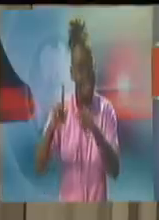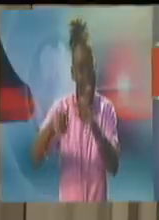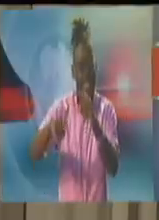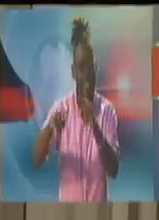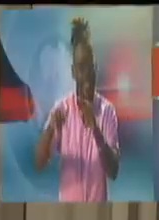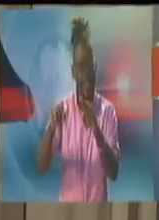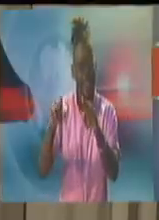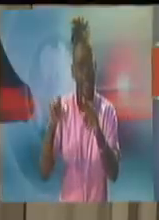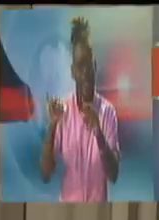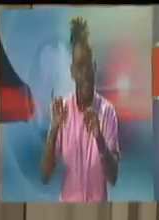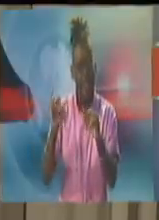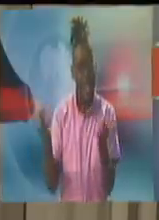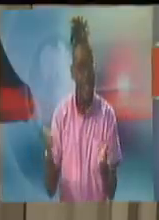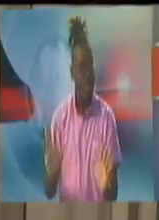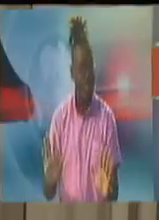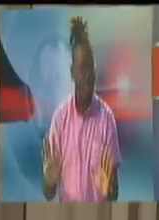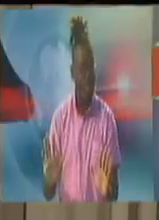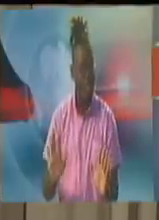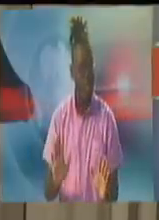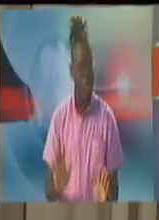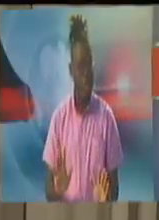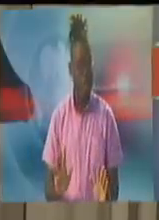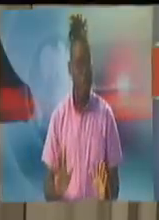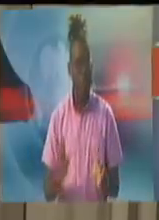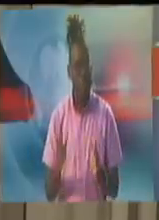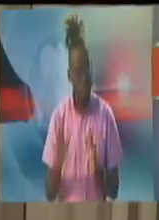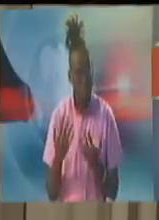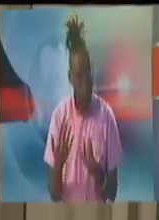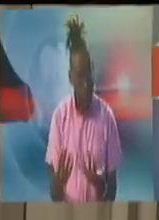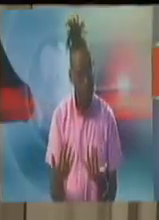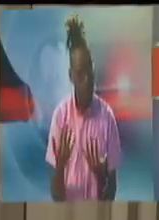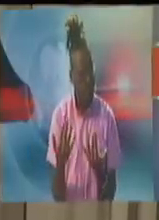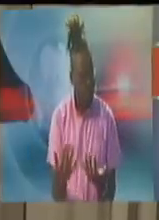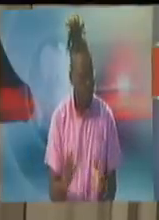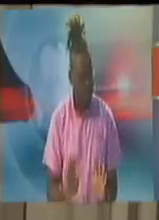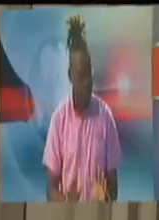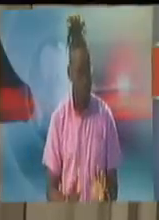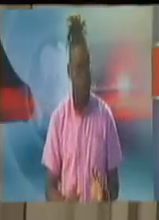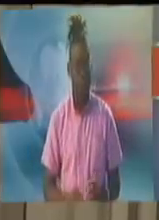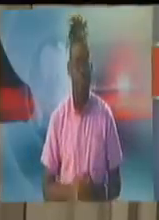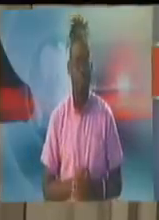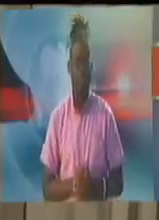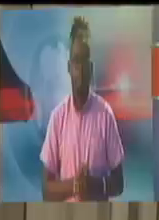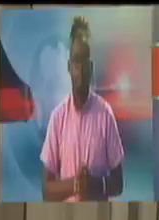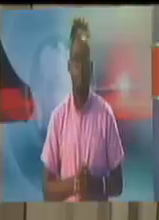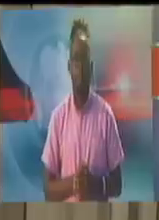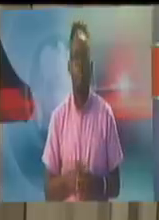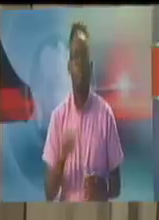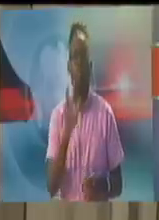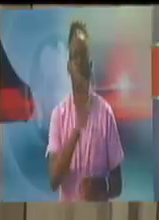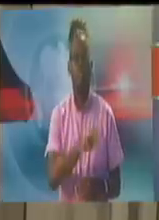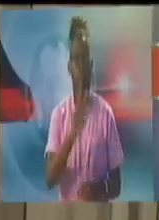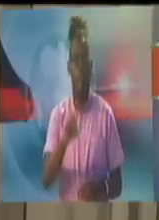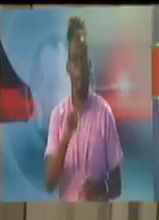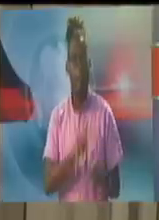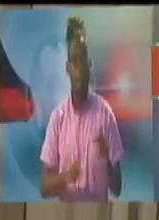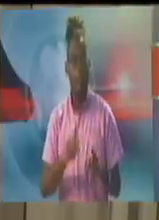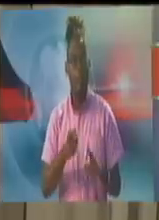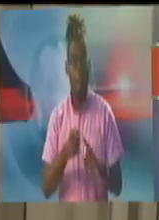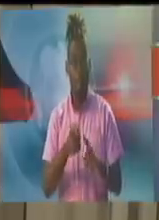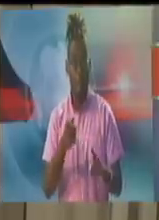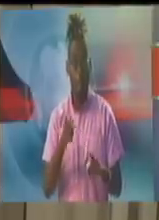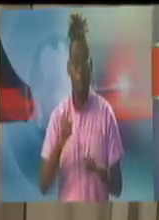border control and to infiltrate our border control. With respect to the 33 nationals who arrived yesterday from